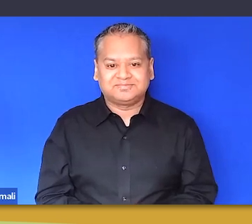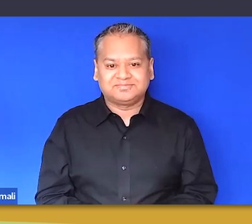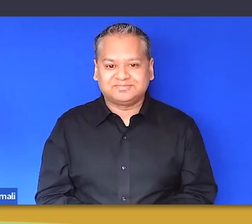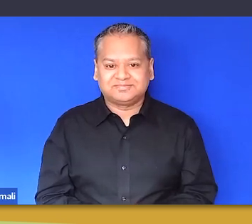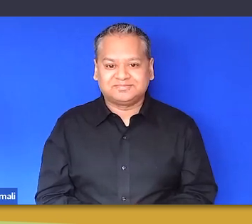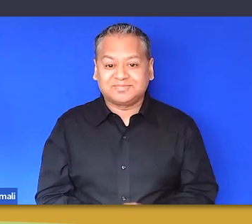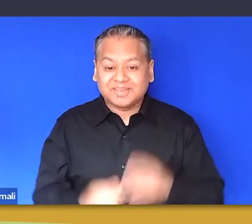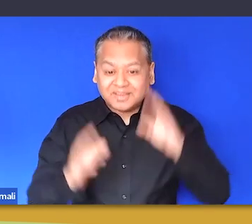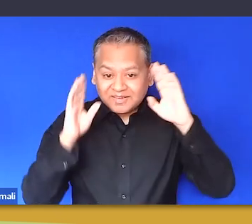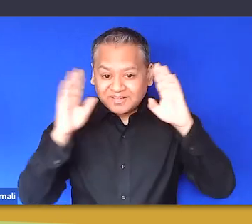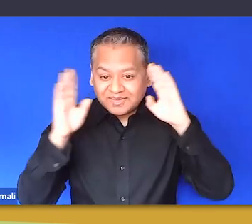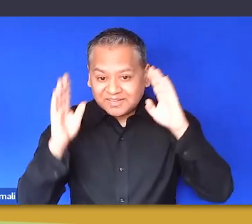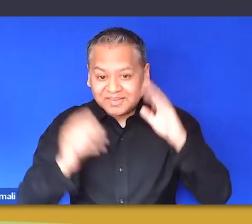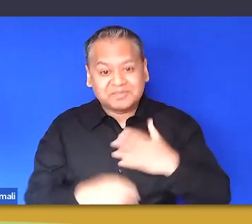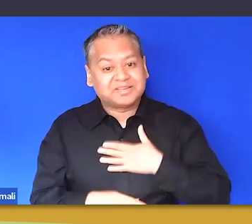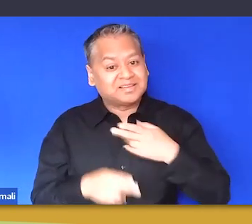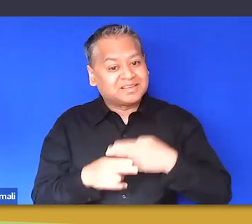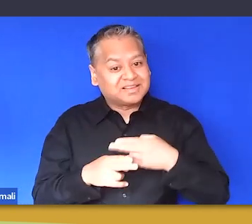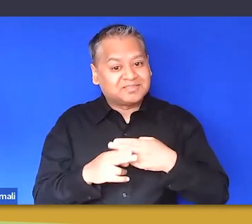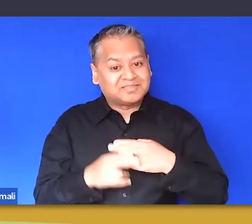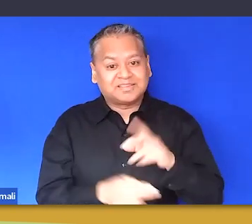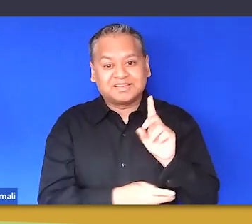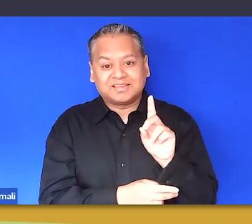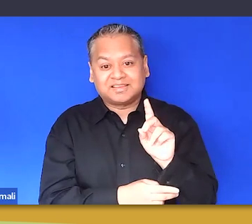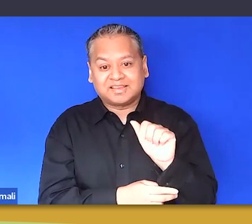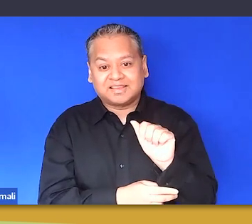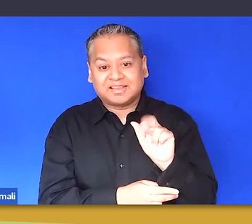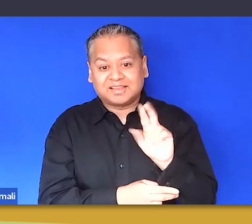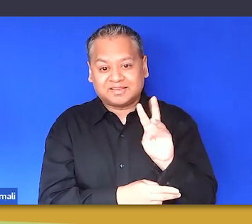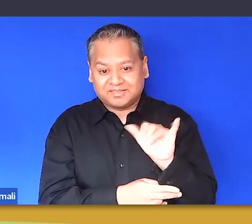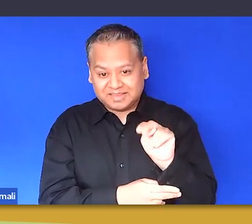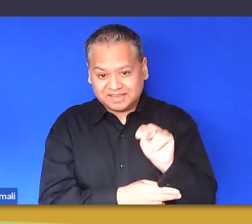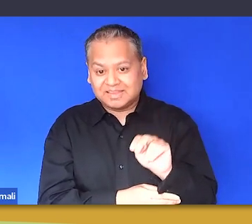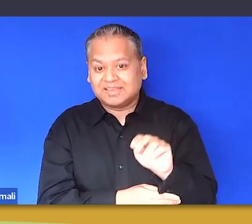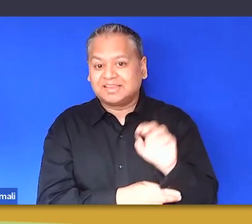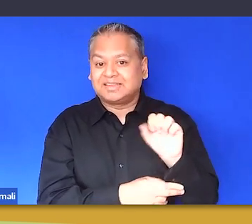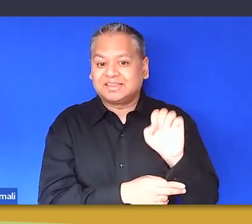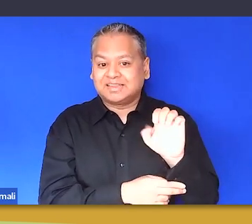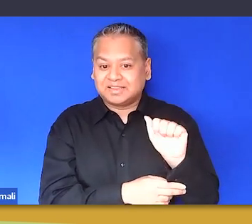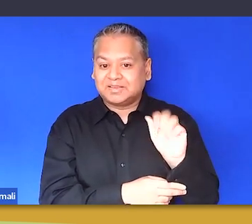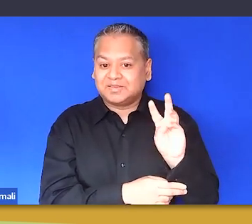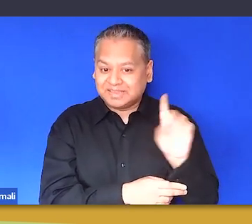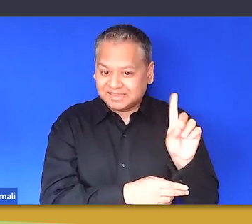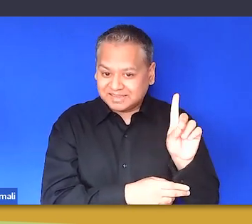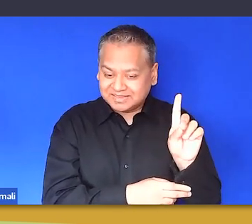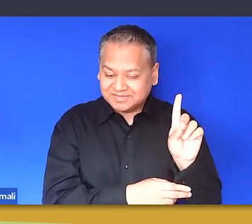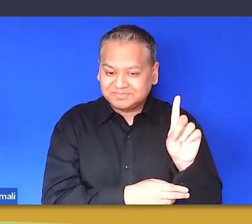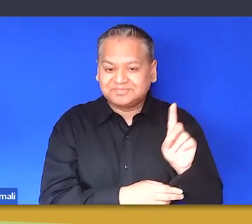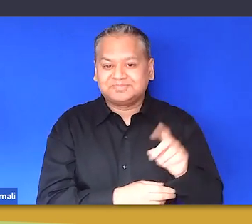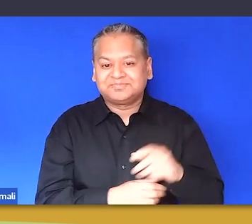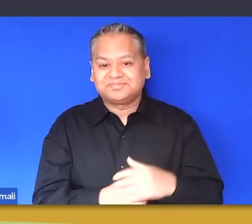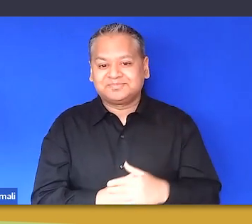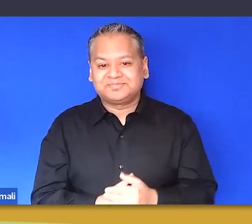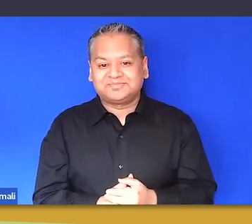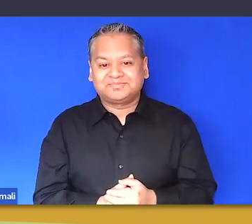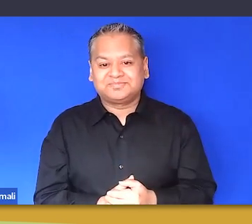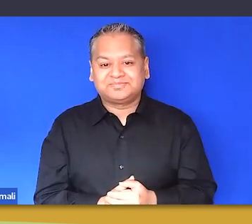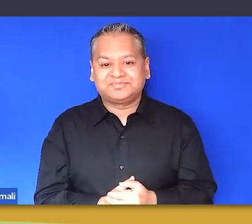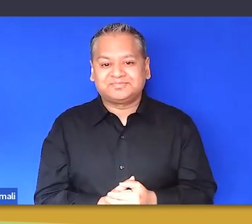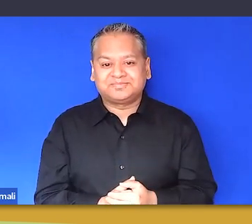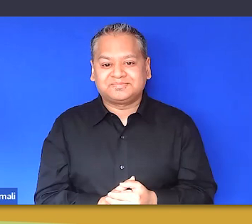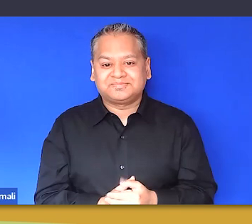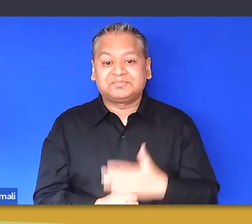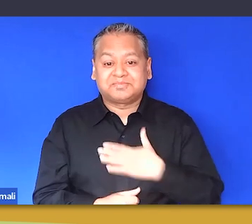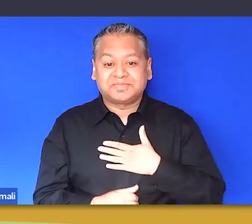Hello everyone, my name is Darwin Seaweed. My Indian name is called Seemit. I am with the Songhees